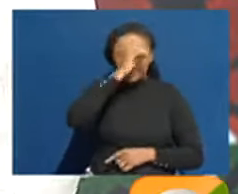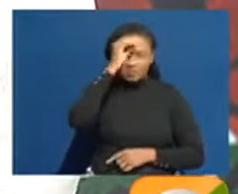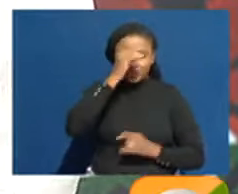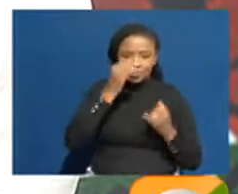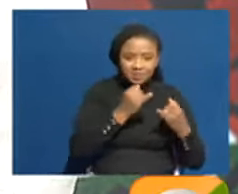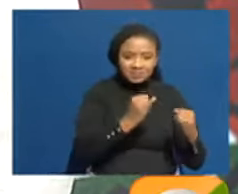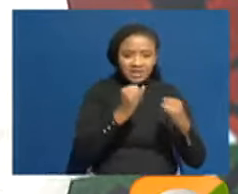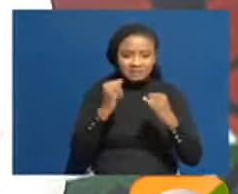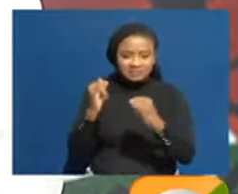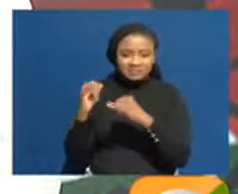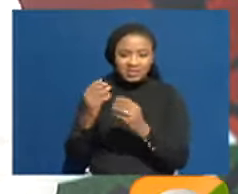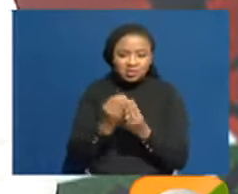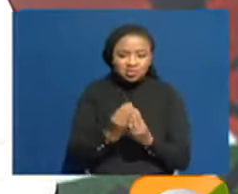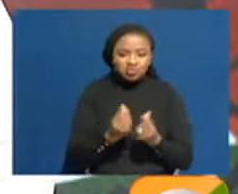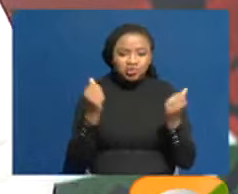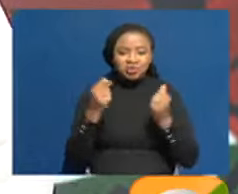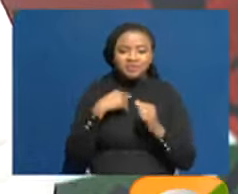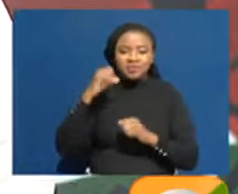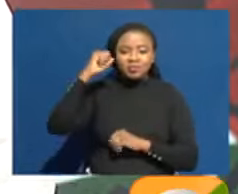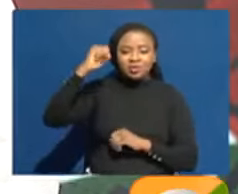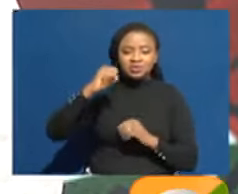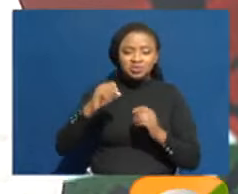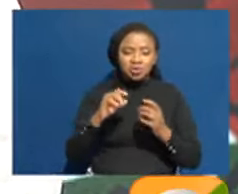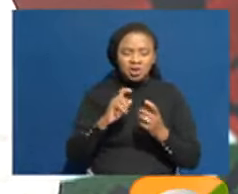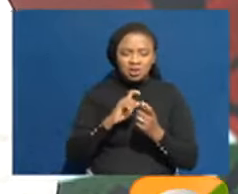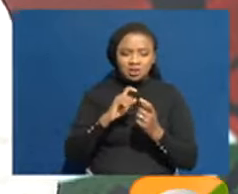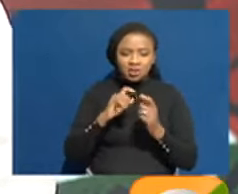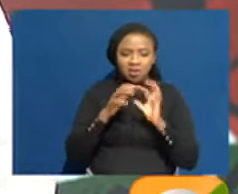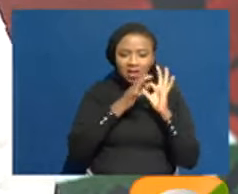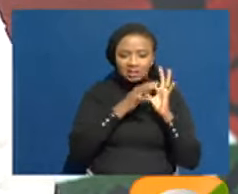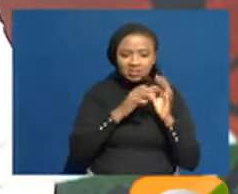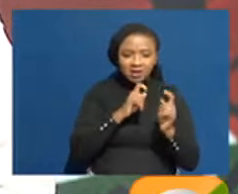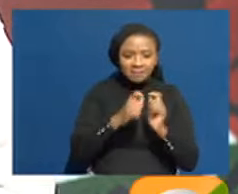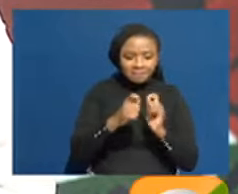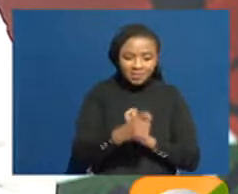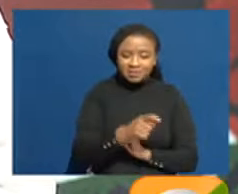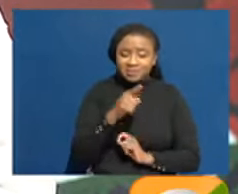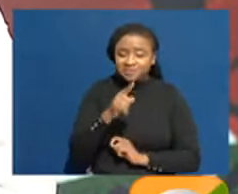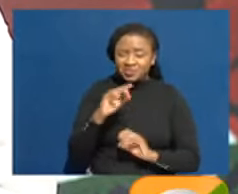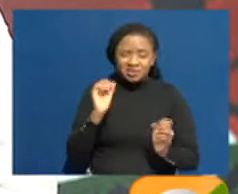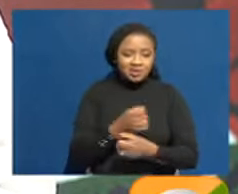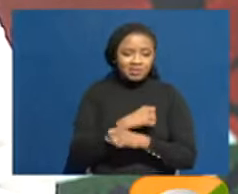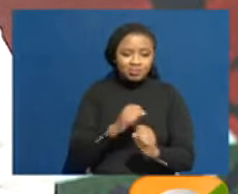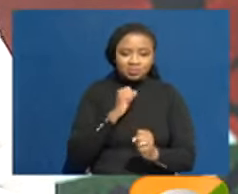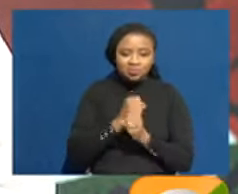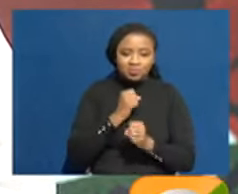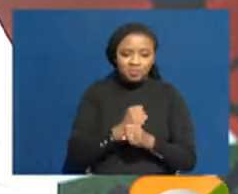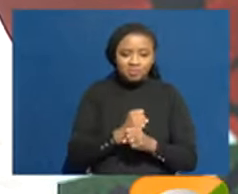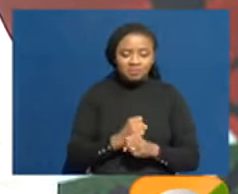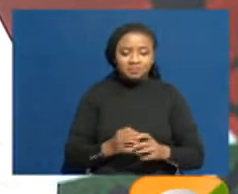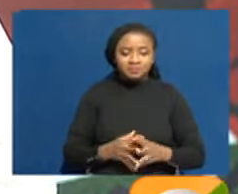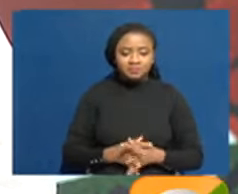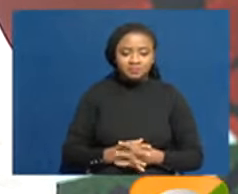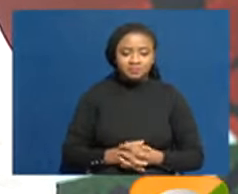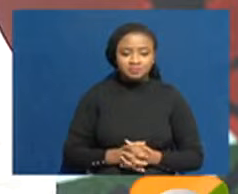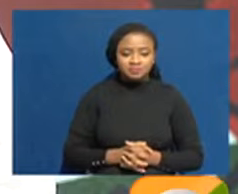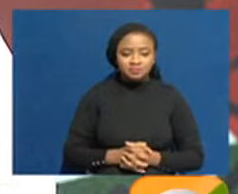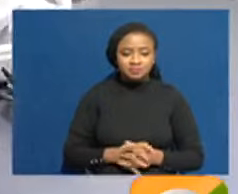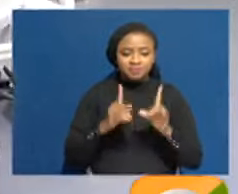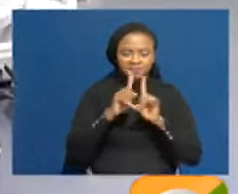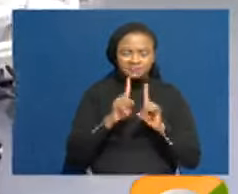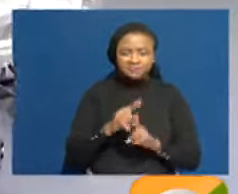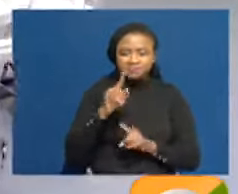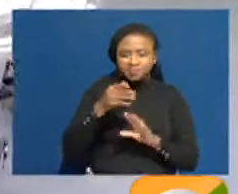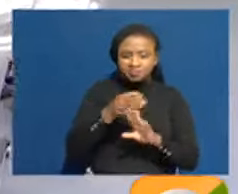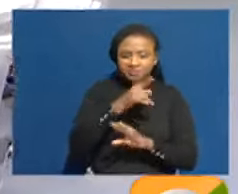the political cultural problems you have through constitutional amendments is not going to work, in my opinion, unfortunately. Yeah. Senior Counsel, you were talking about a Bill of Rights a